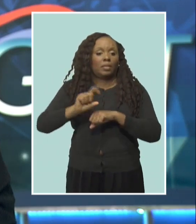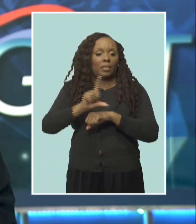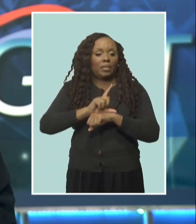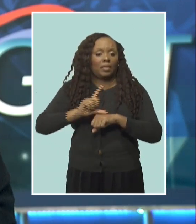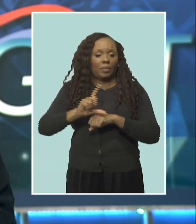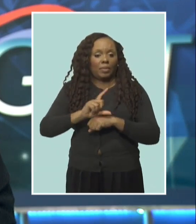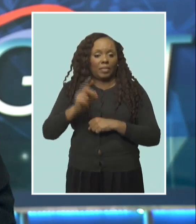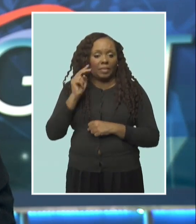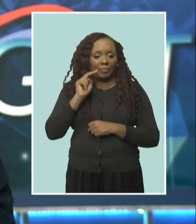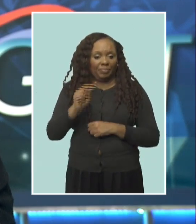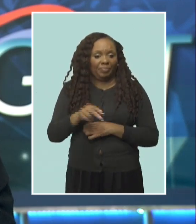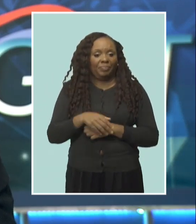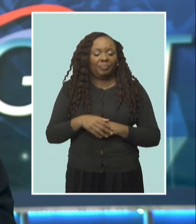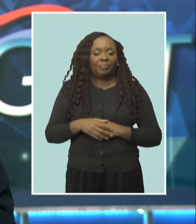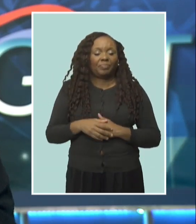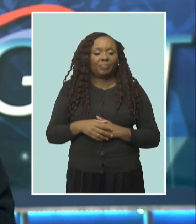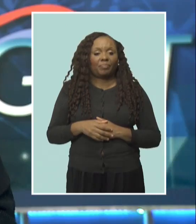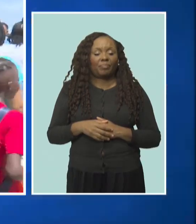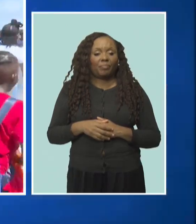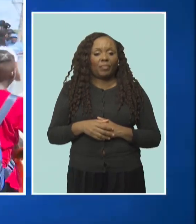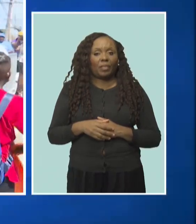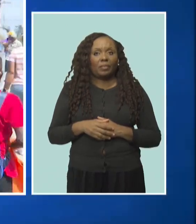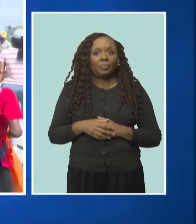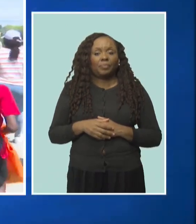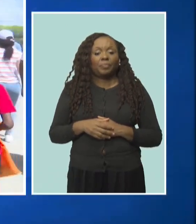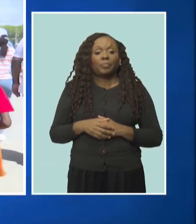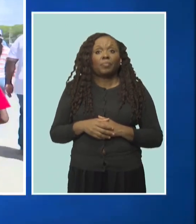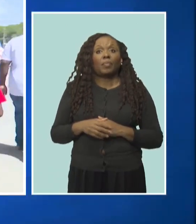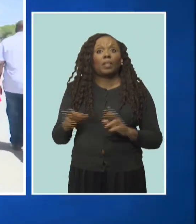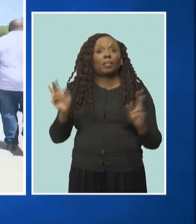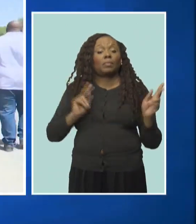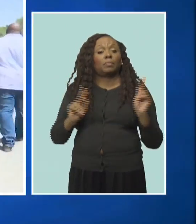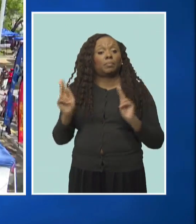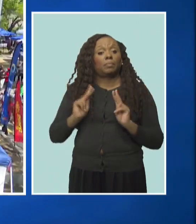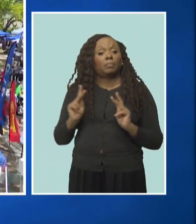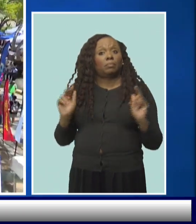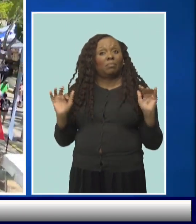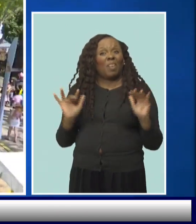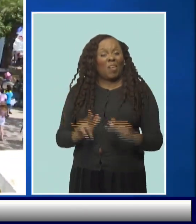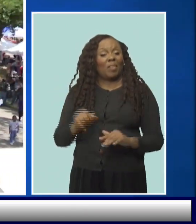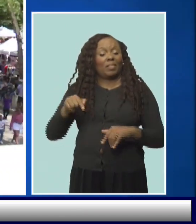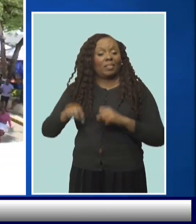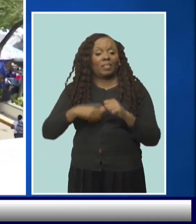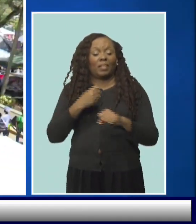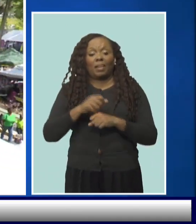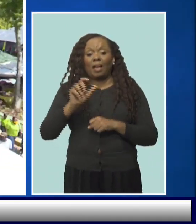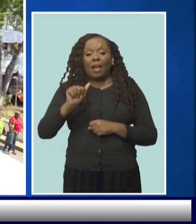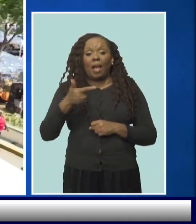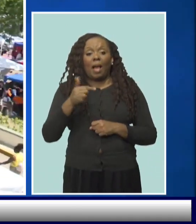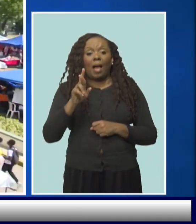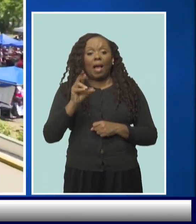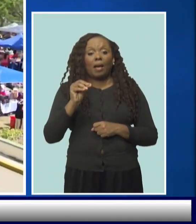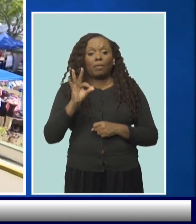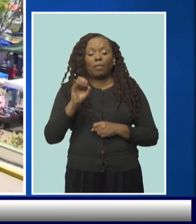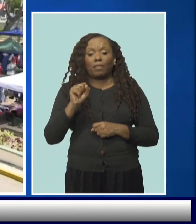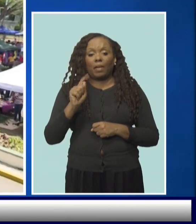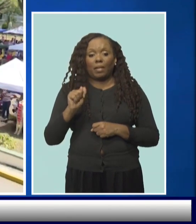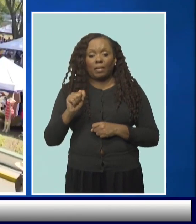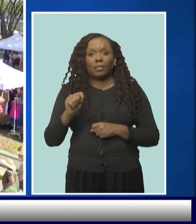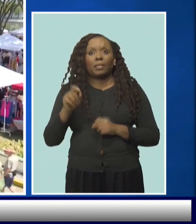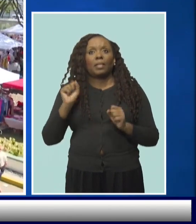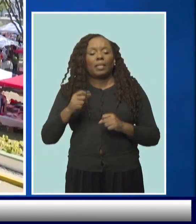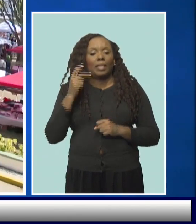attended and files this report. Patrons attending this year's Agro Fest can expect to see a fusion of